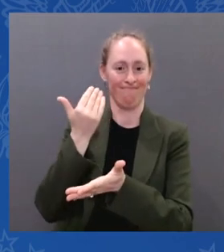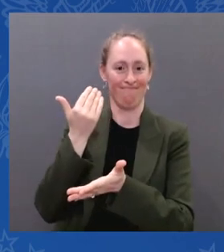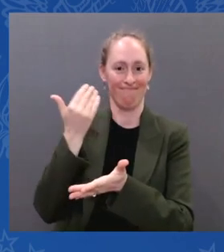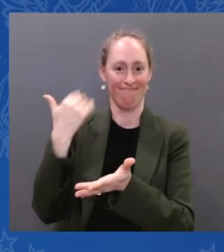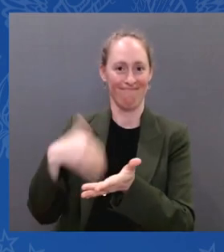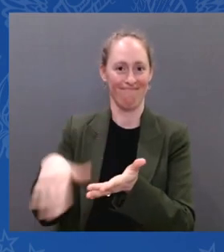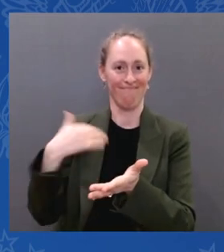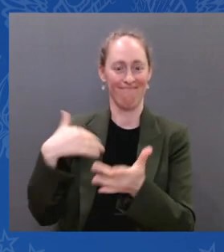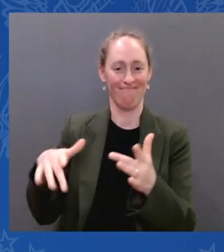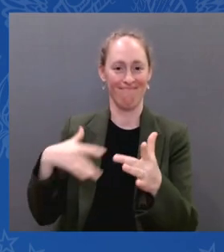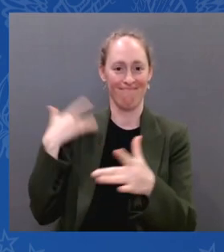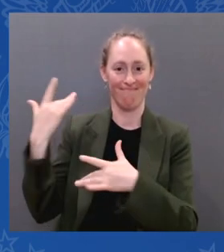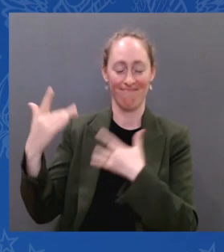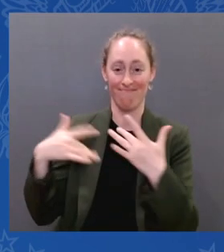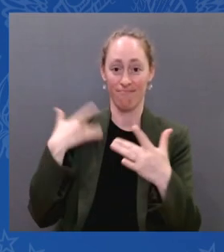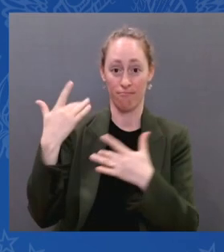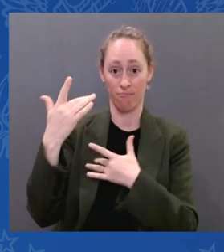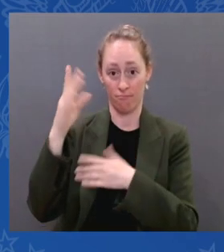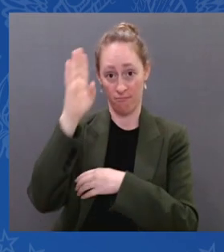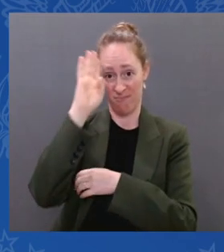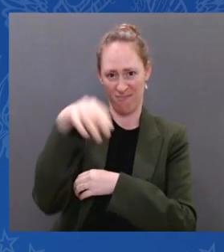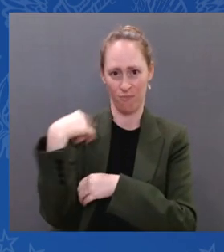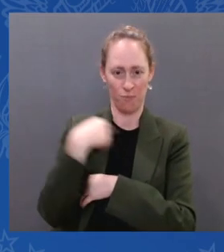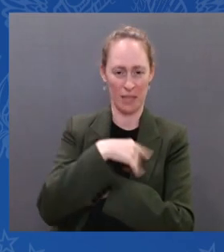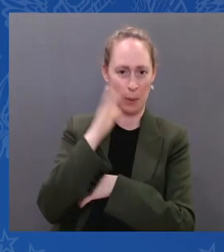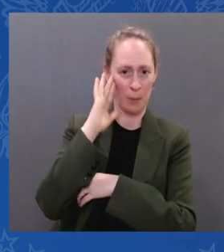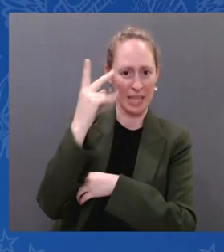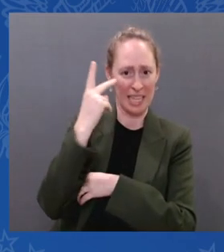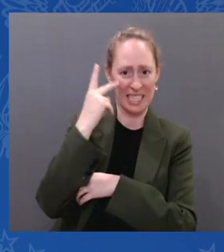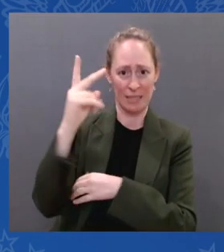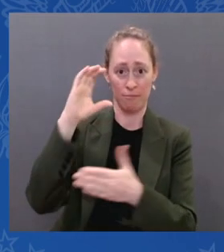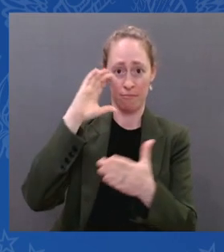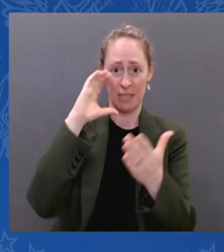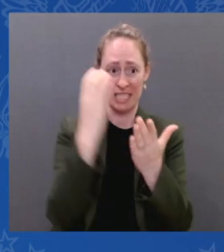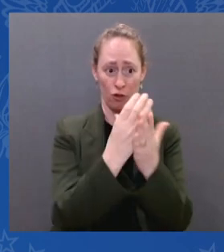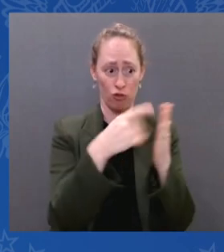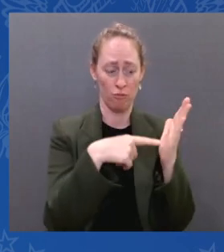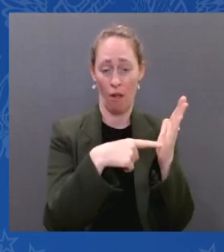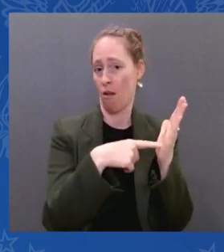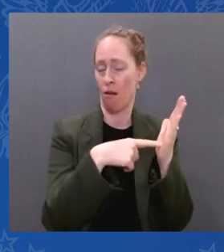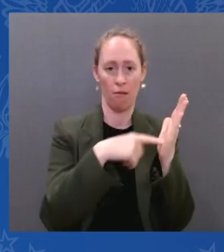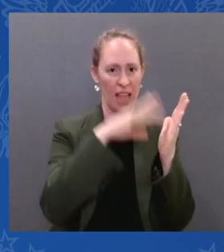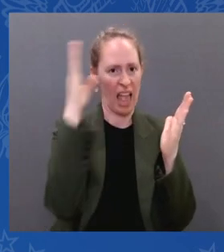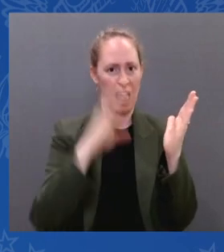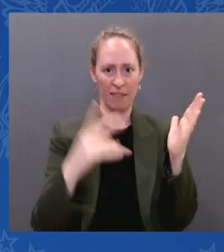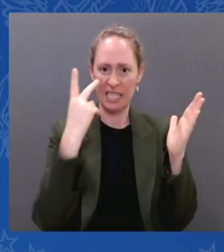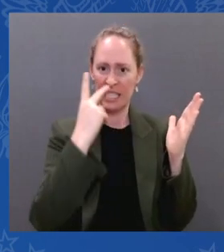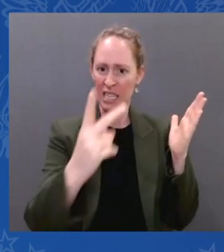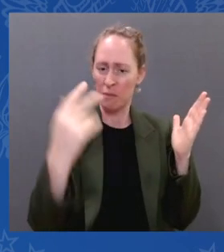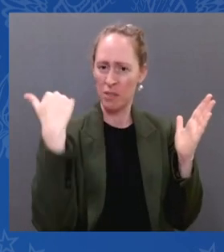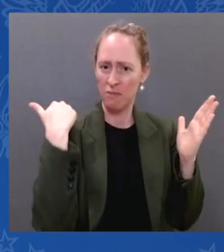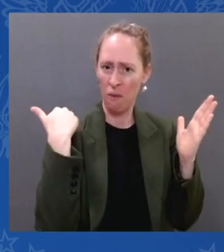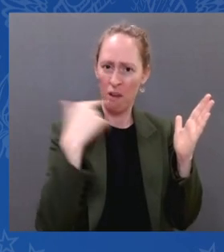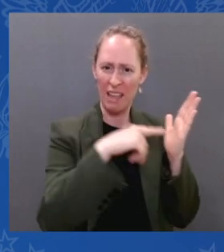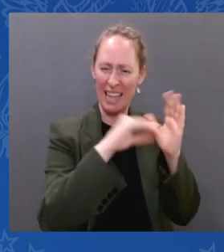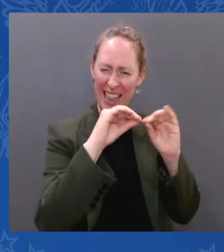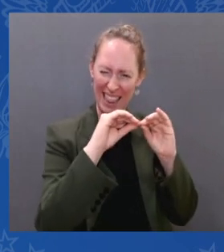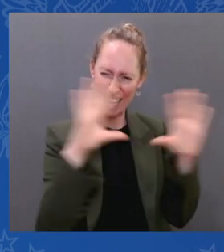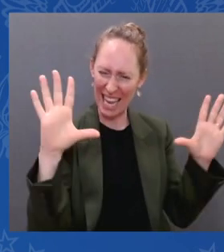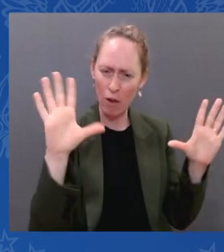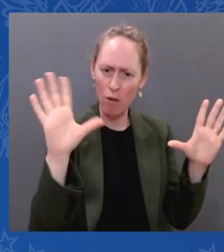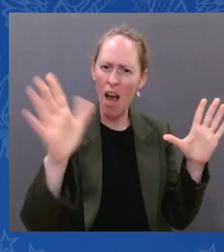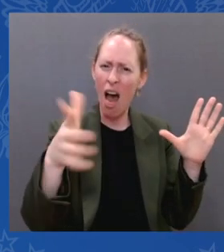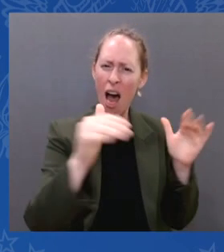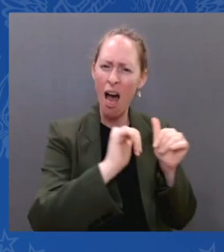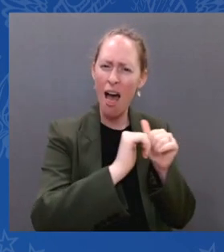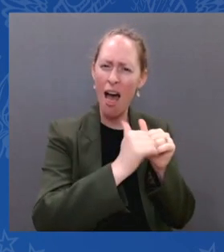seen, captured by the most powerful telescope anyone has ever made. I am proud to turn things over to a president